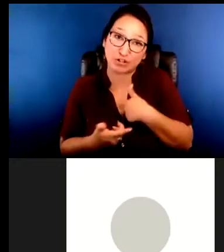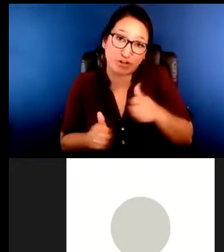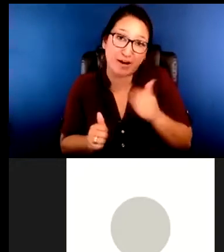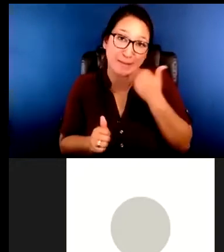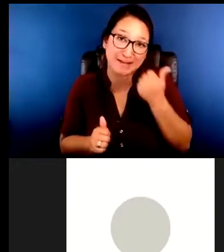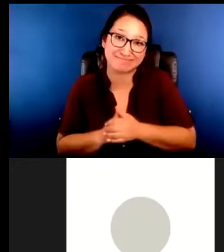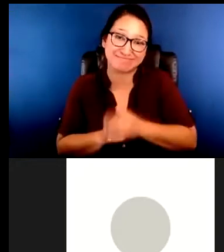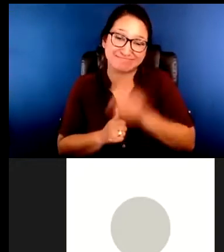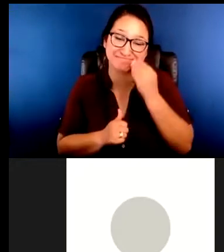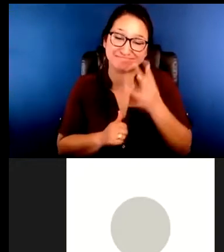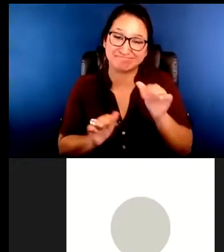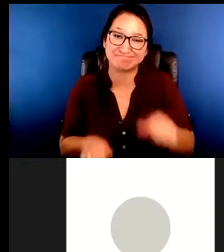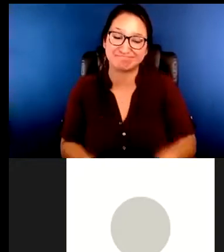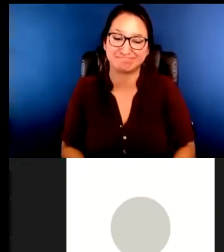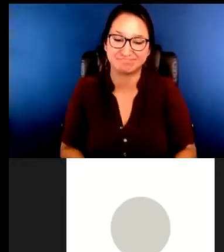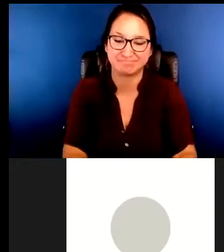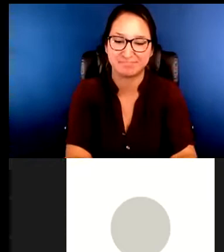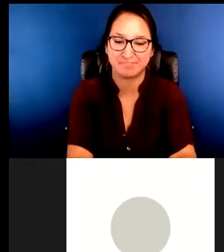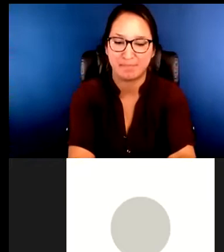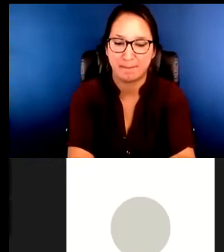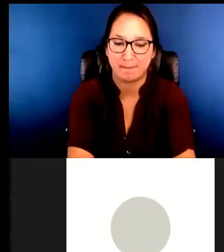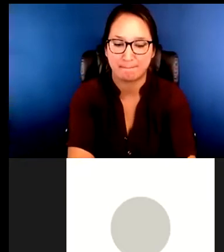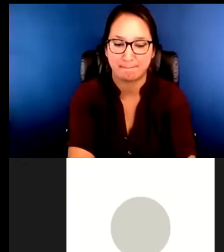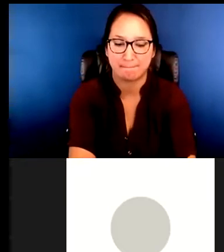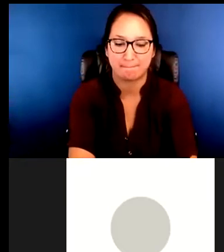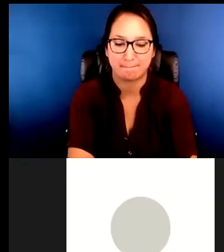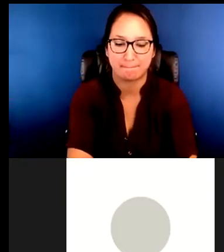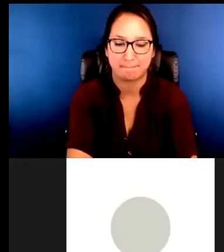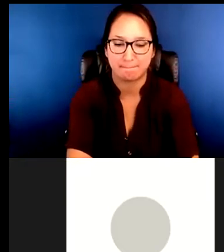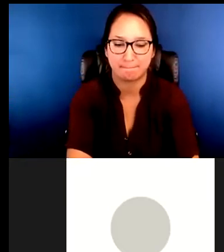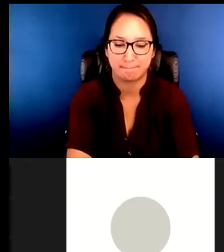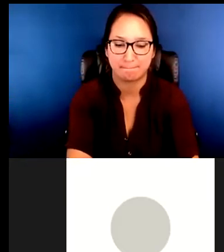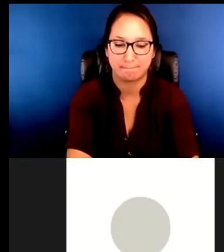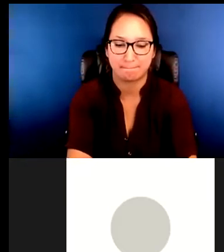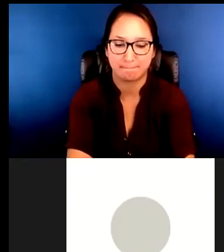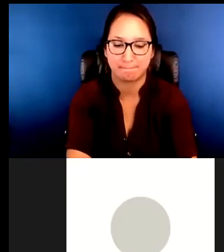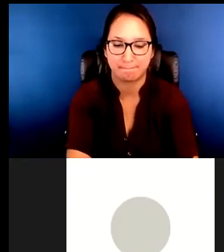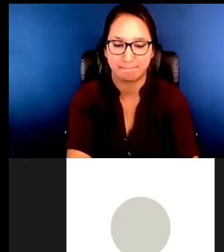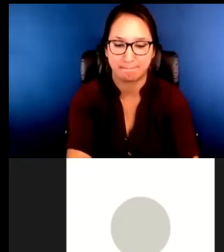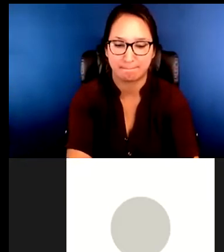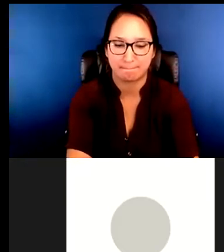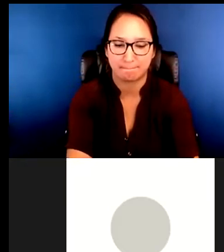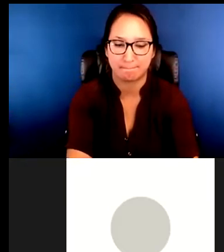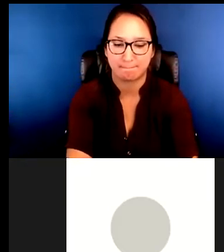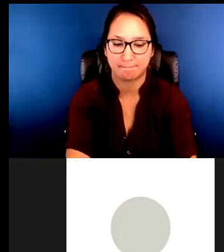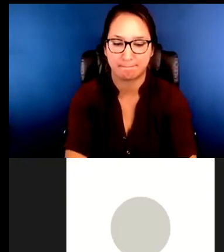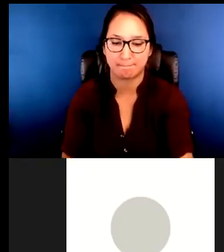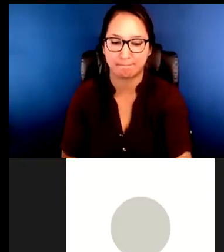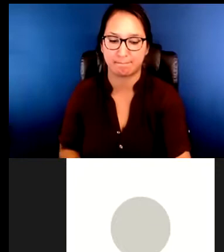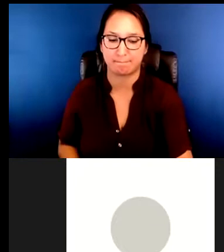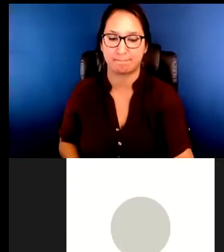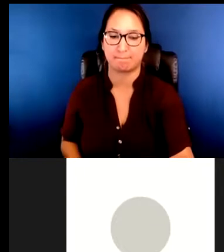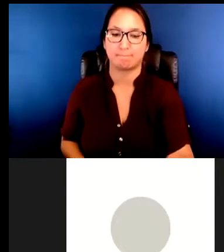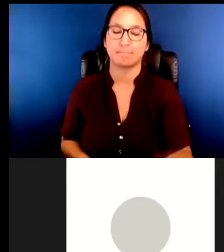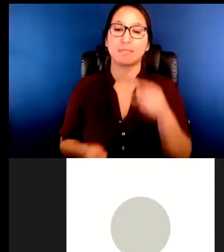Yeah, I can, using the hybrid, like working in the hybrid model, obviously at the beginning of the year, just like anybody else, it was a brand new way